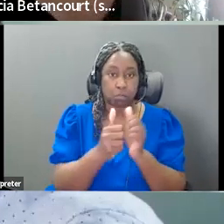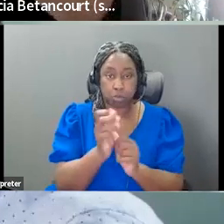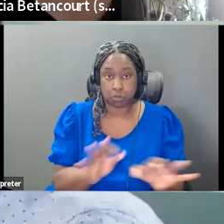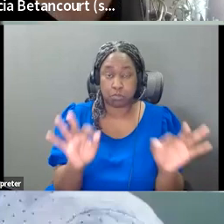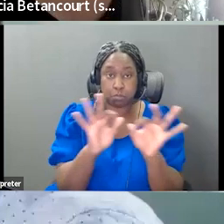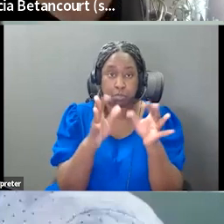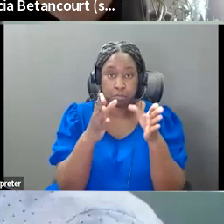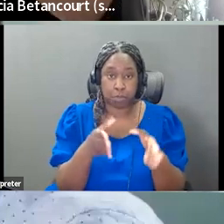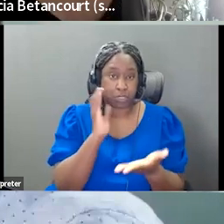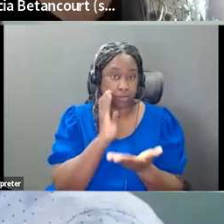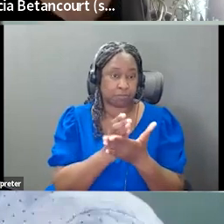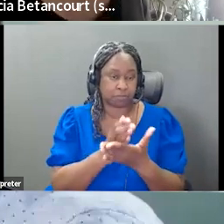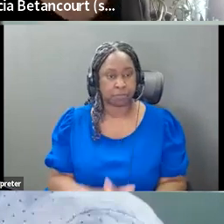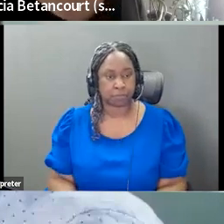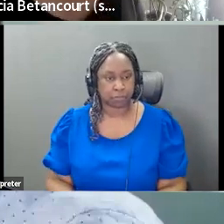this image.